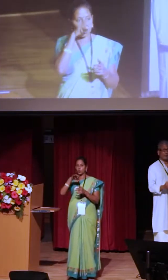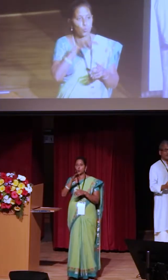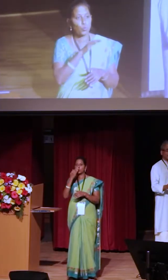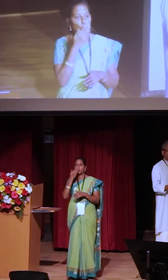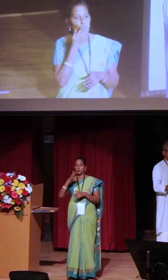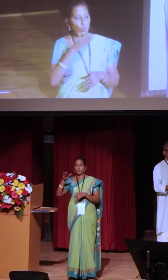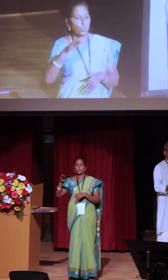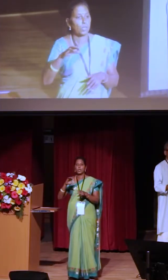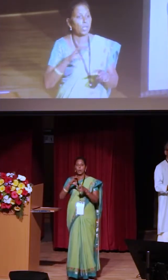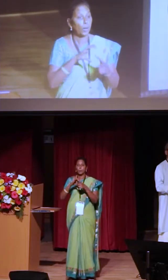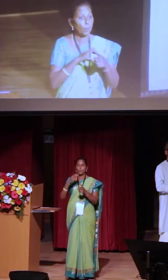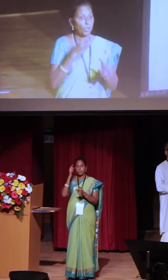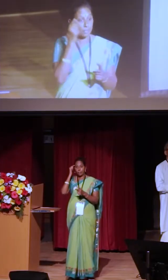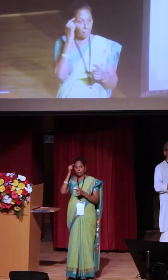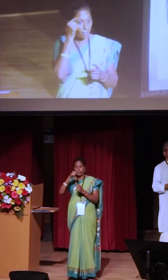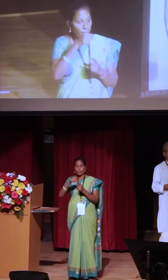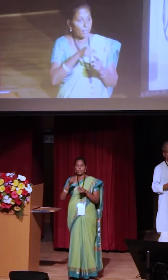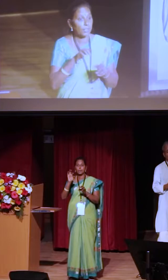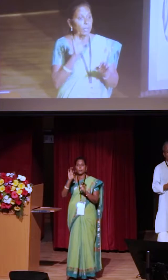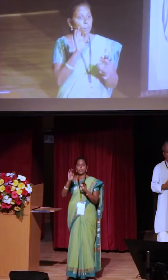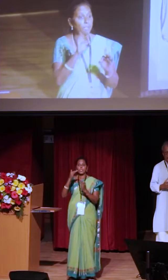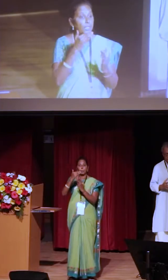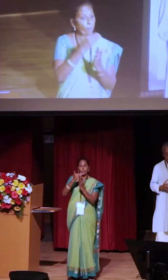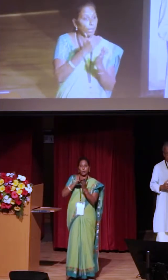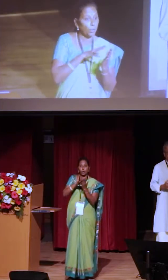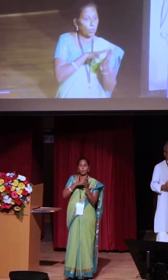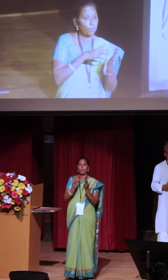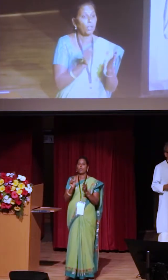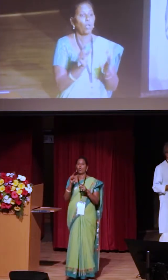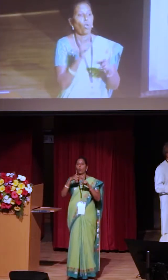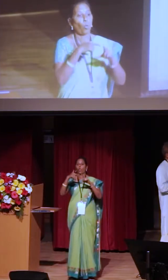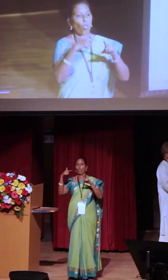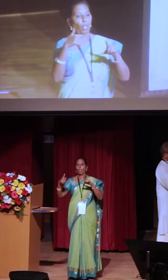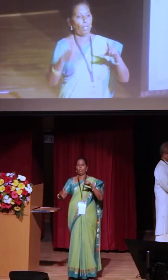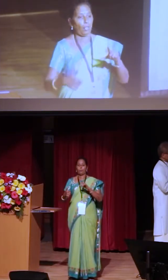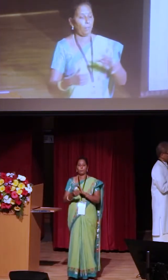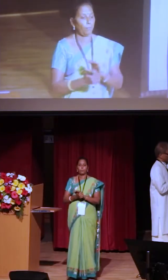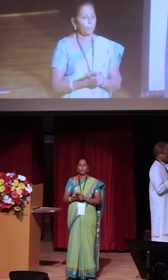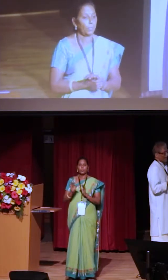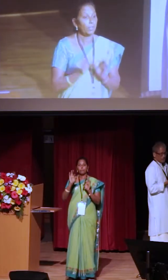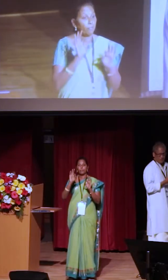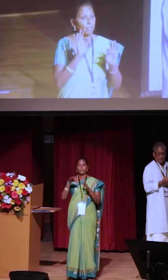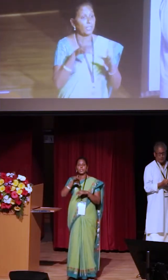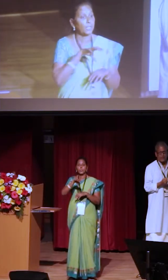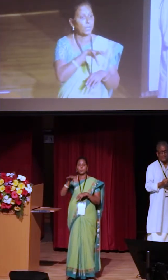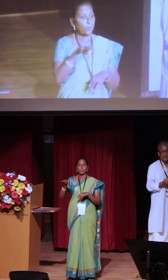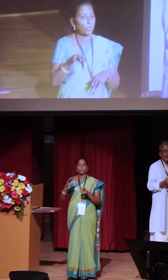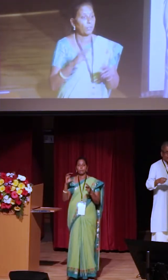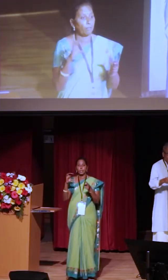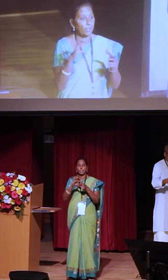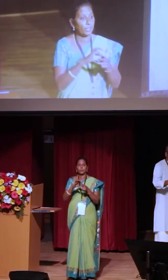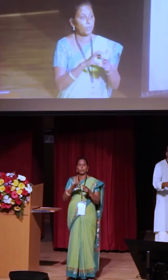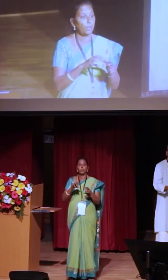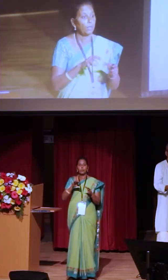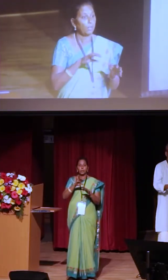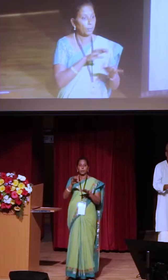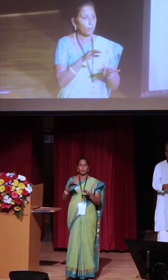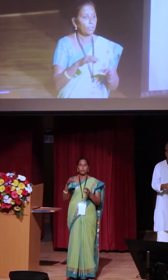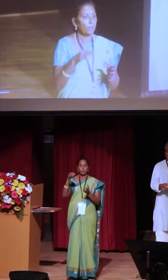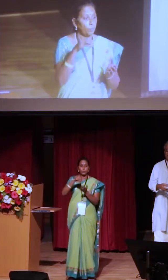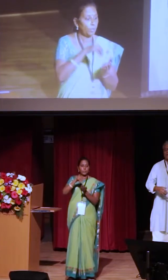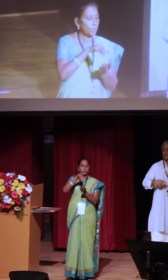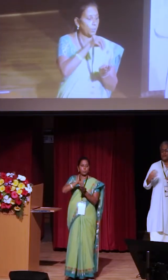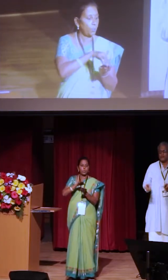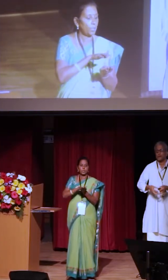introduce computational thinking as part of their mainstream curriculum in UK? And this is a fantastic product. It's tangible computing. You put together these